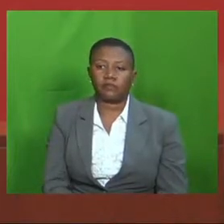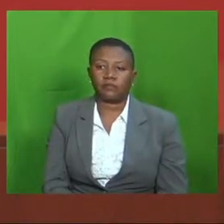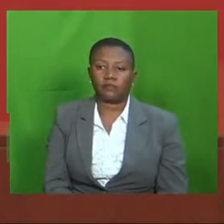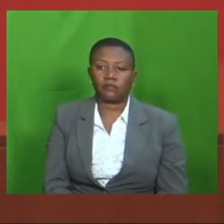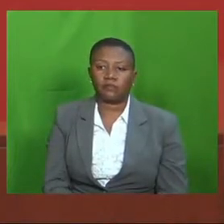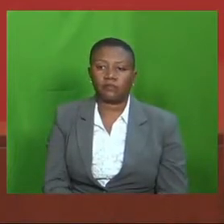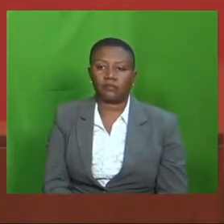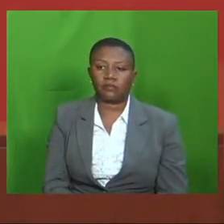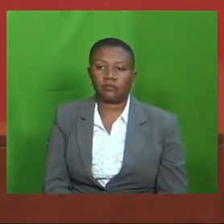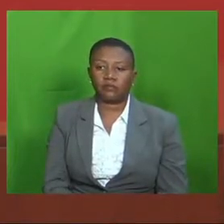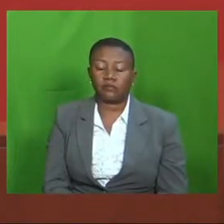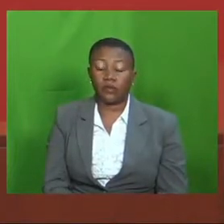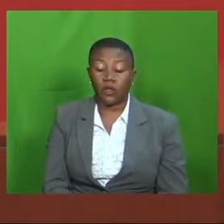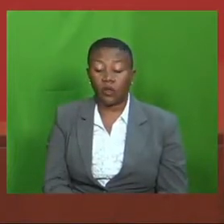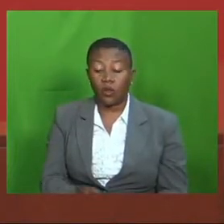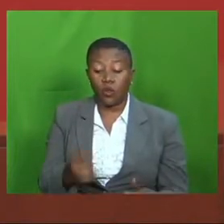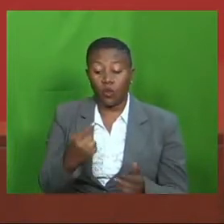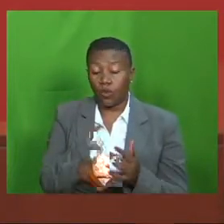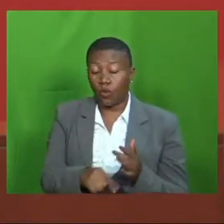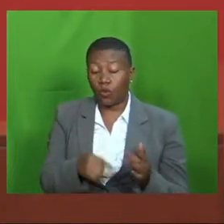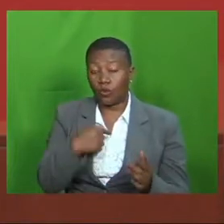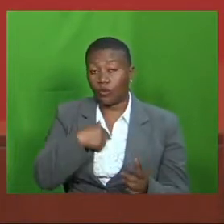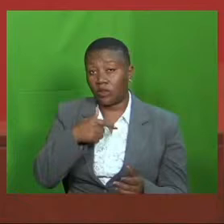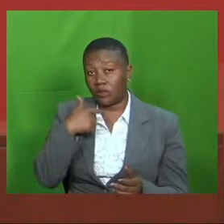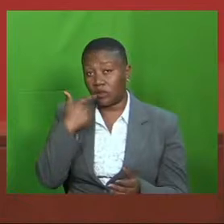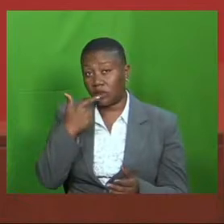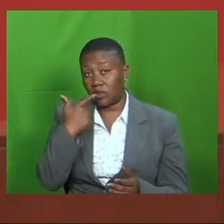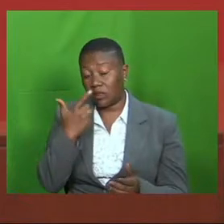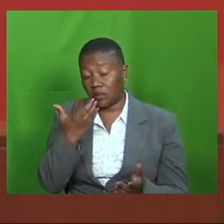as I have noted in this ruling,